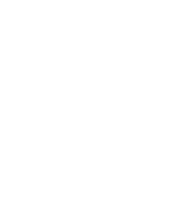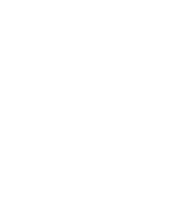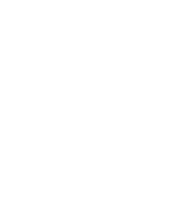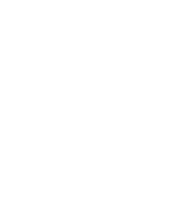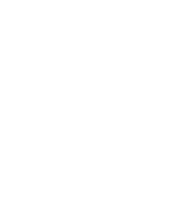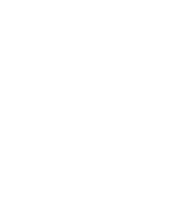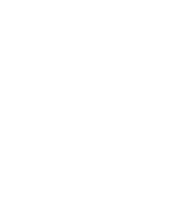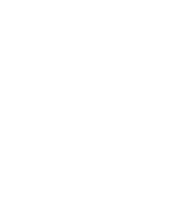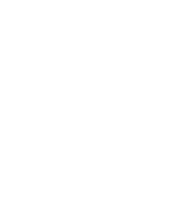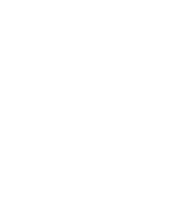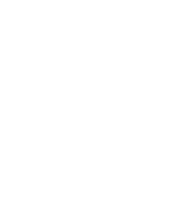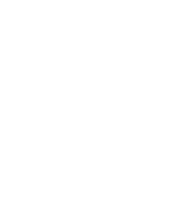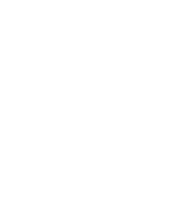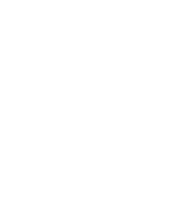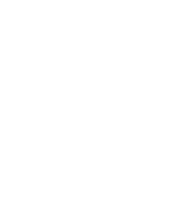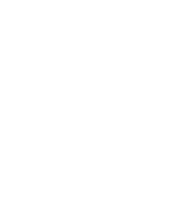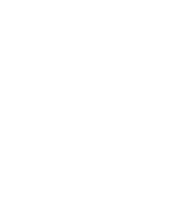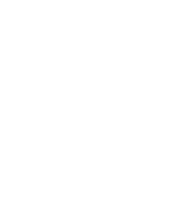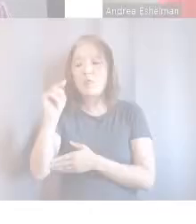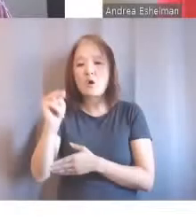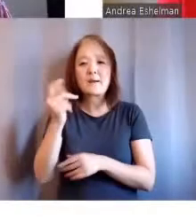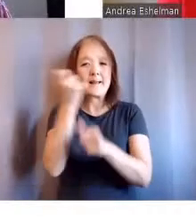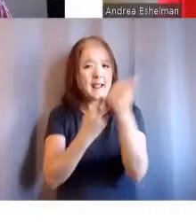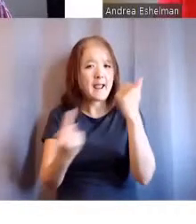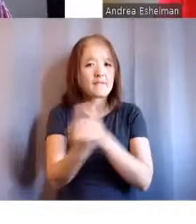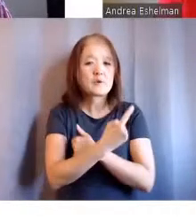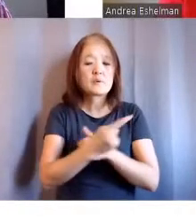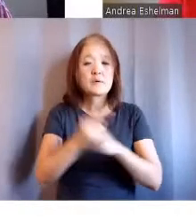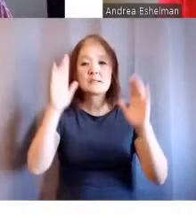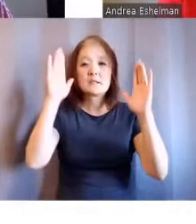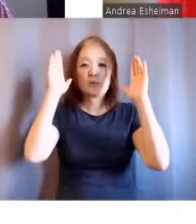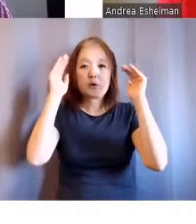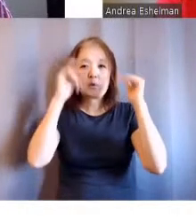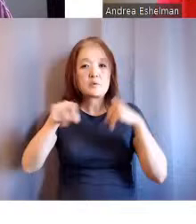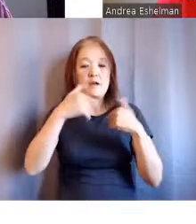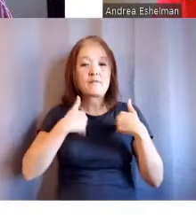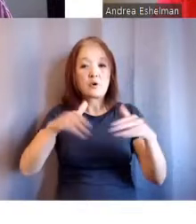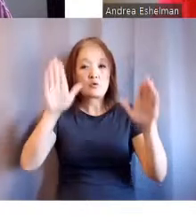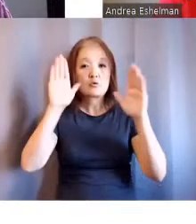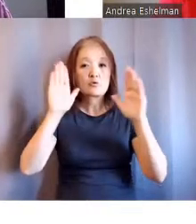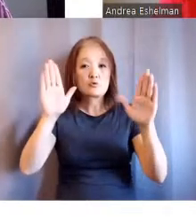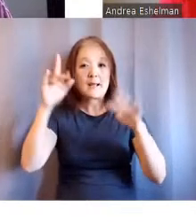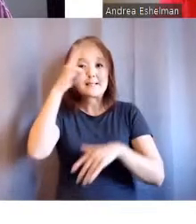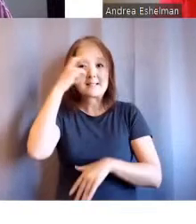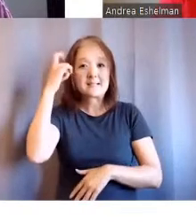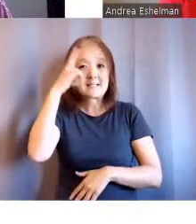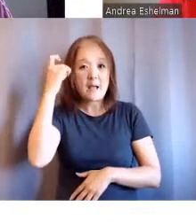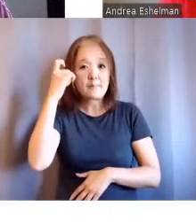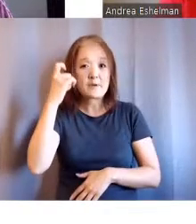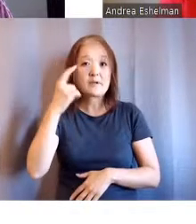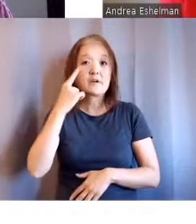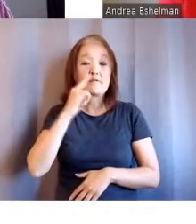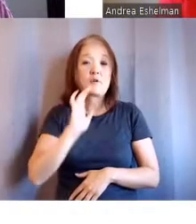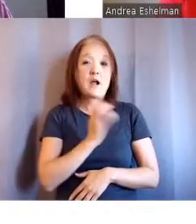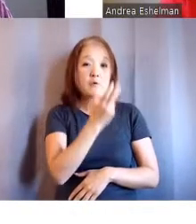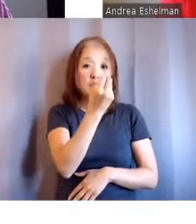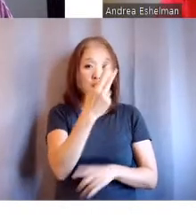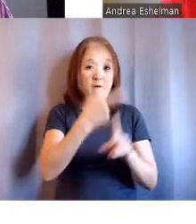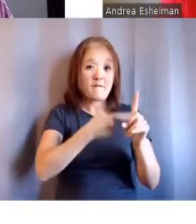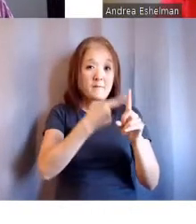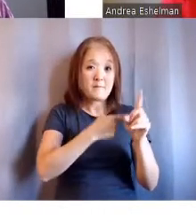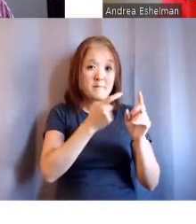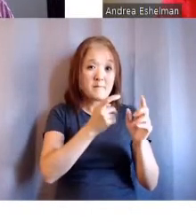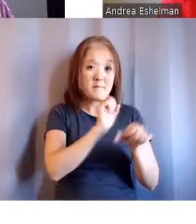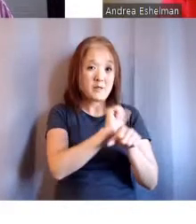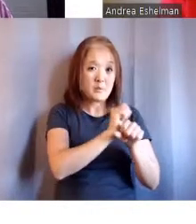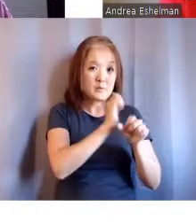Corey and Logan and everyone else. And we hope that you guys have a great summer. For our 12-monthers, please continue to reach out to